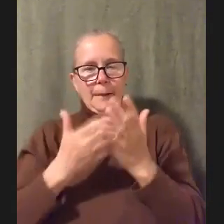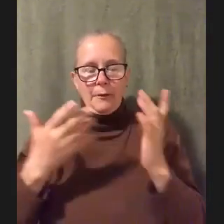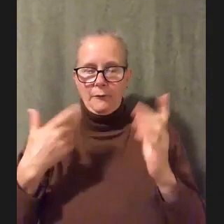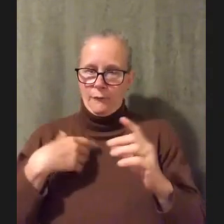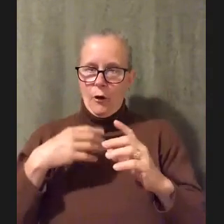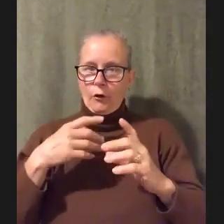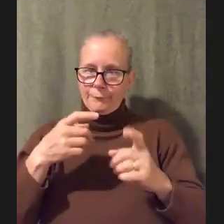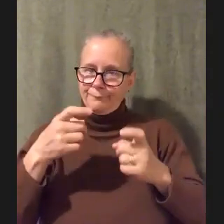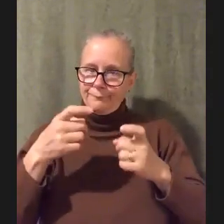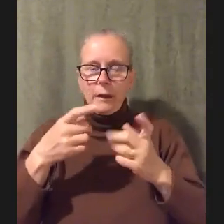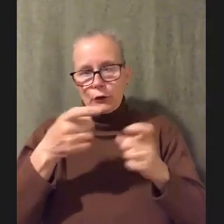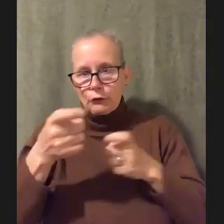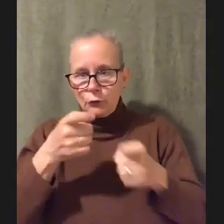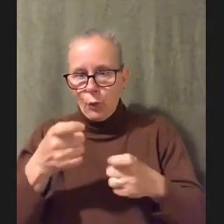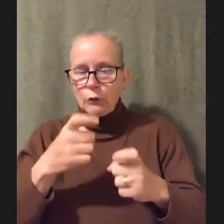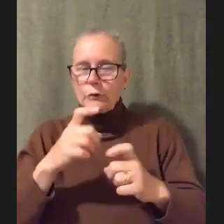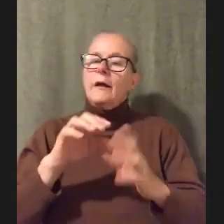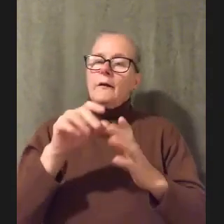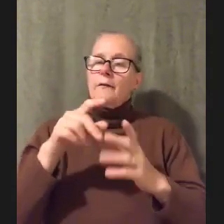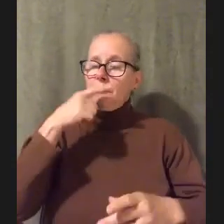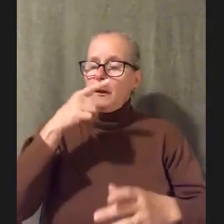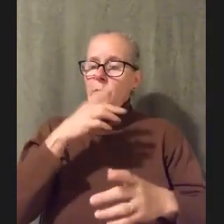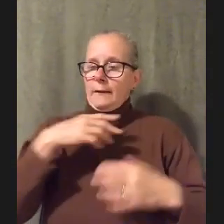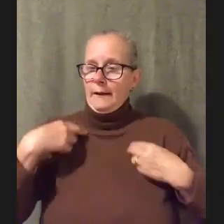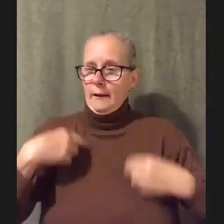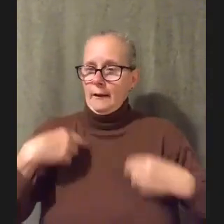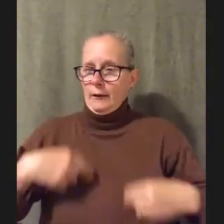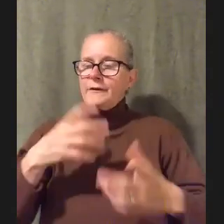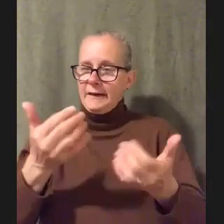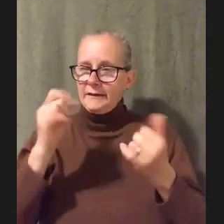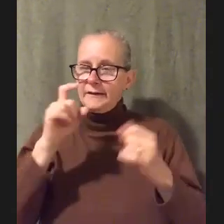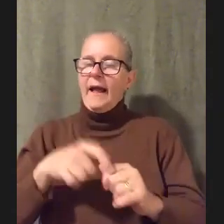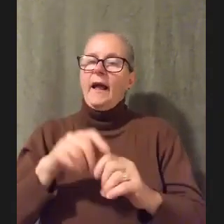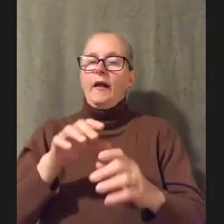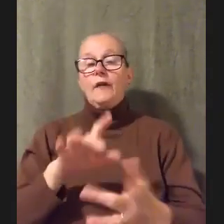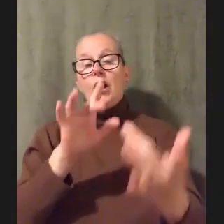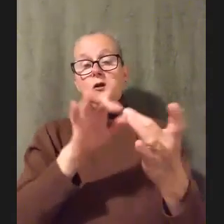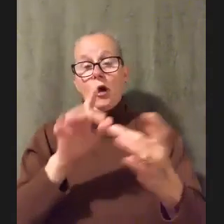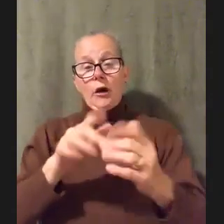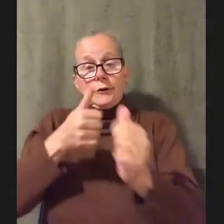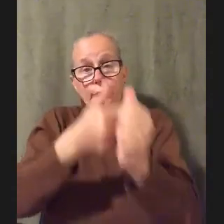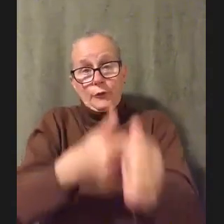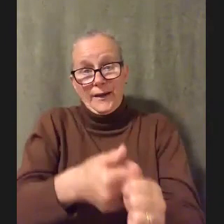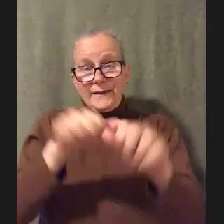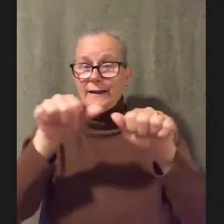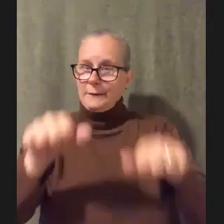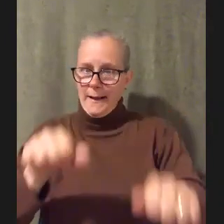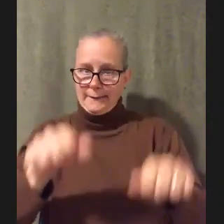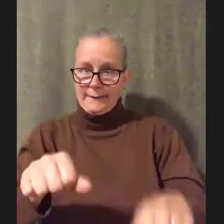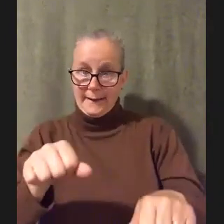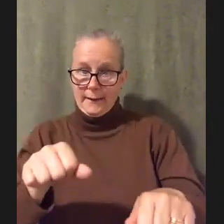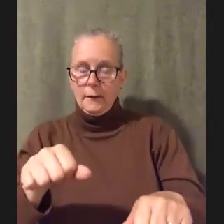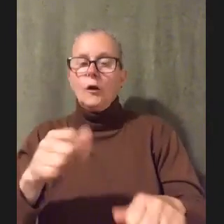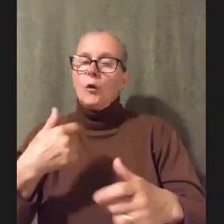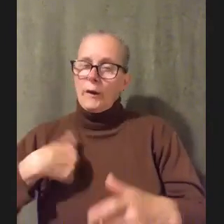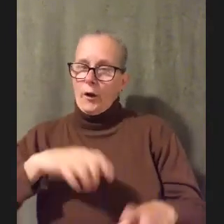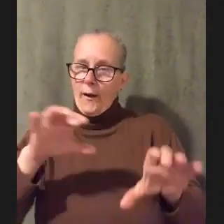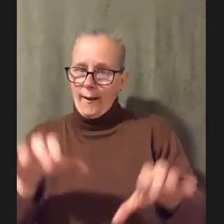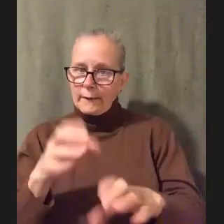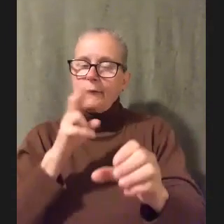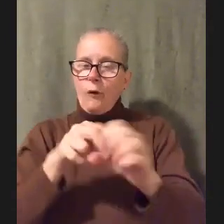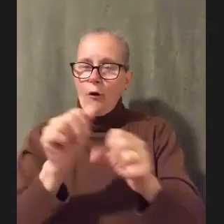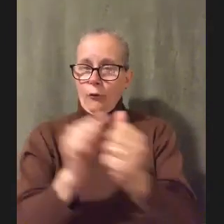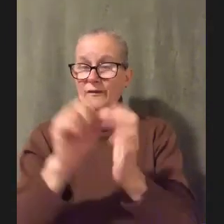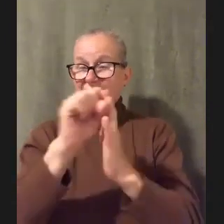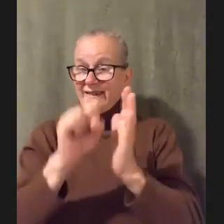needs to have adequate case investigation and contact tracing capacity. We're actively involved with the state health department at this point